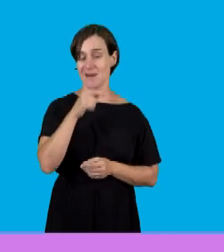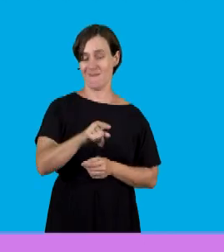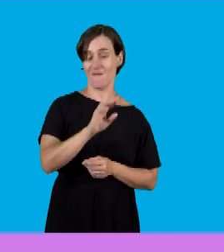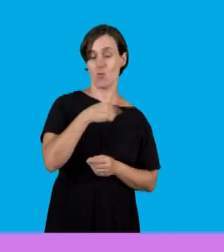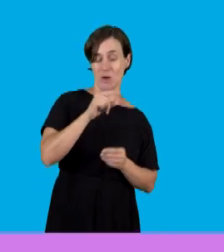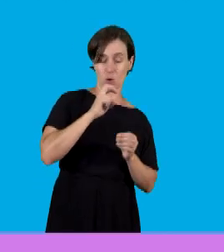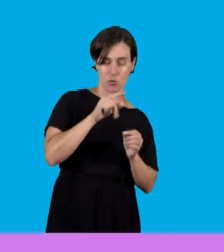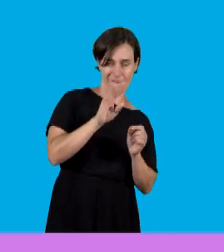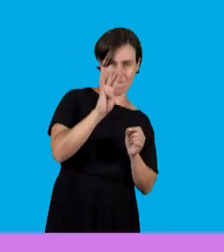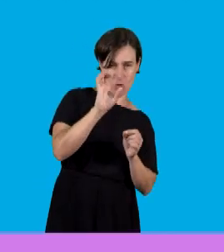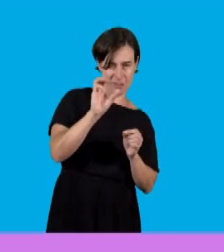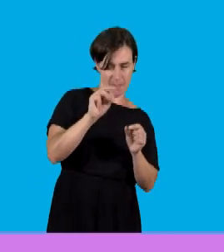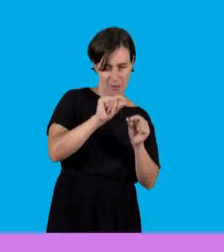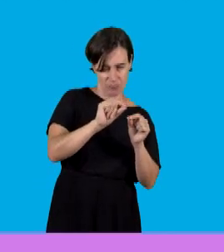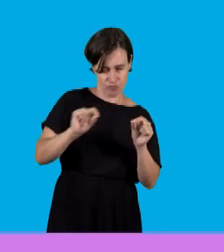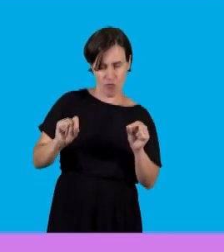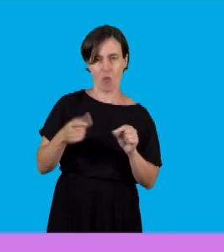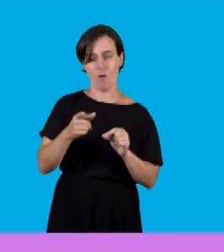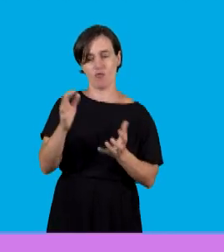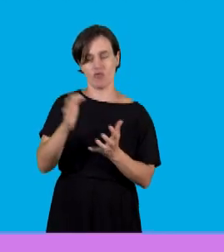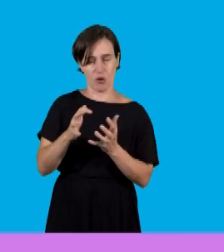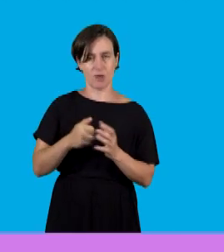the dimensions of 4 centimeters.